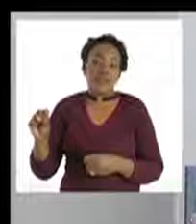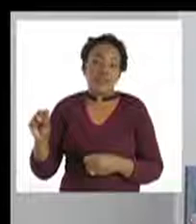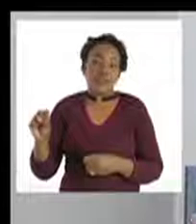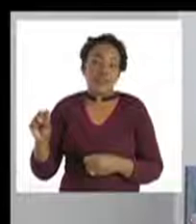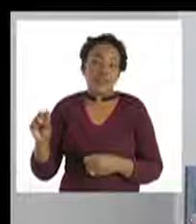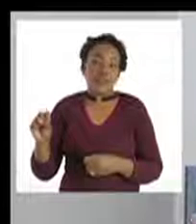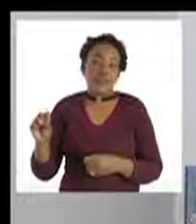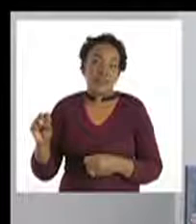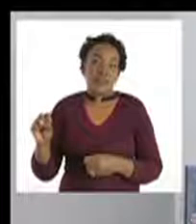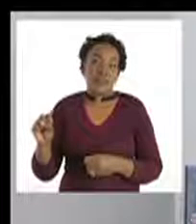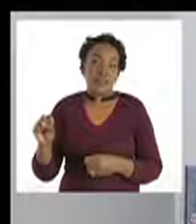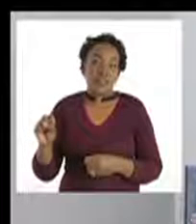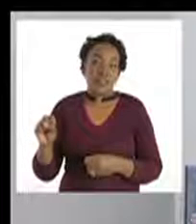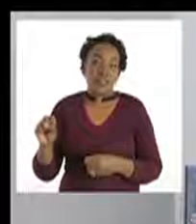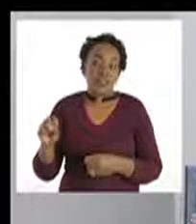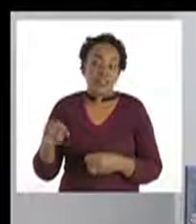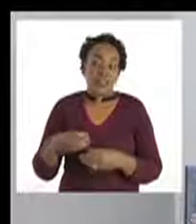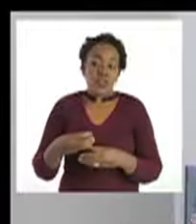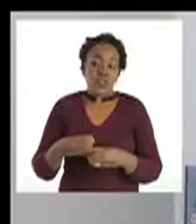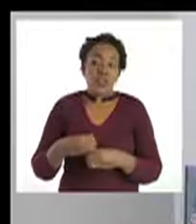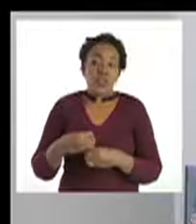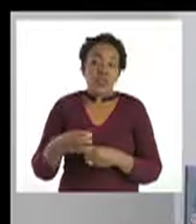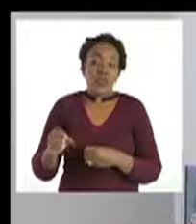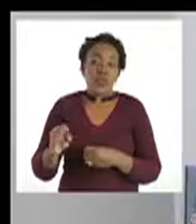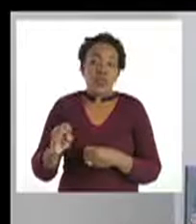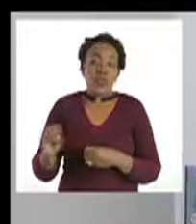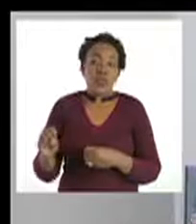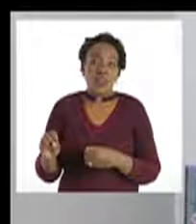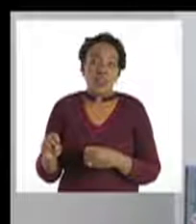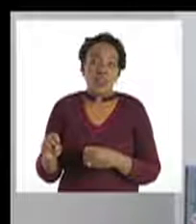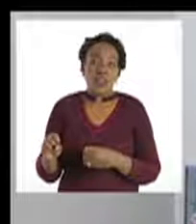pencils were